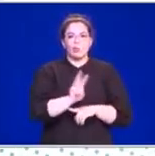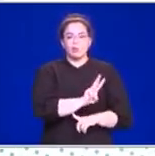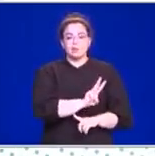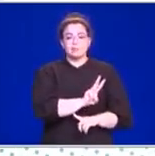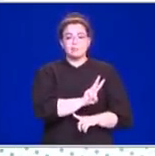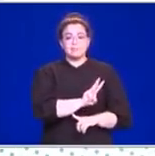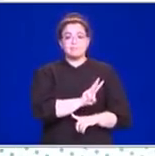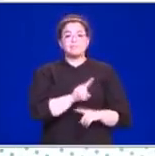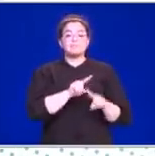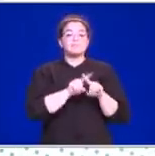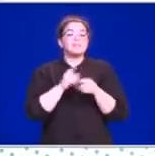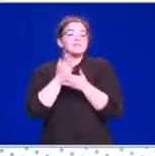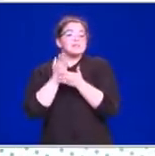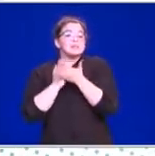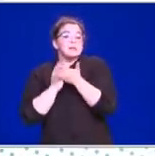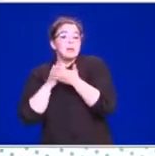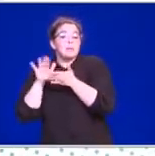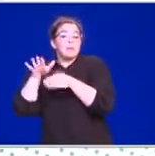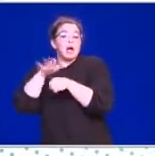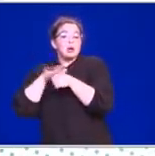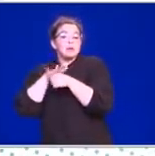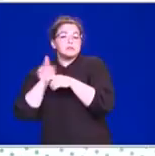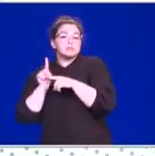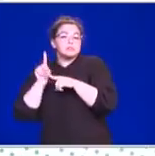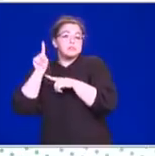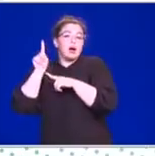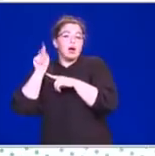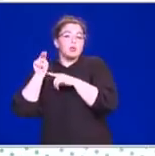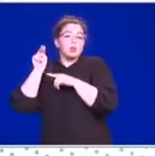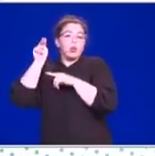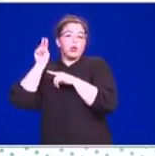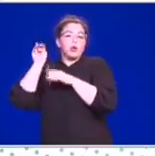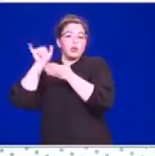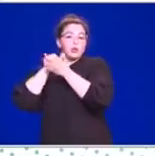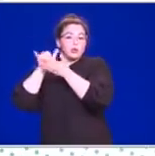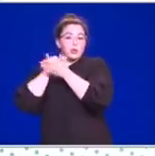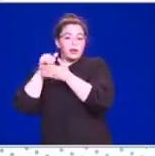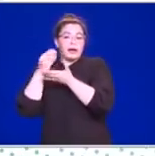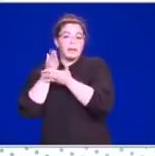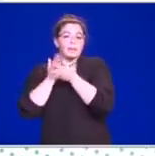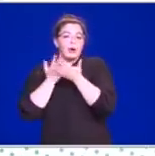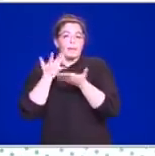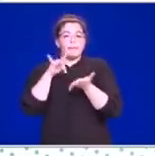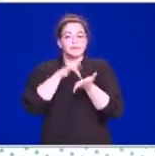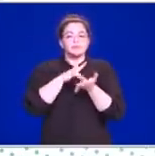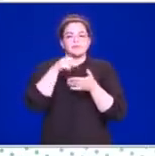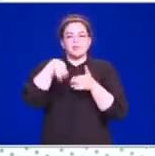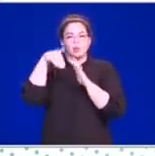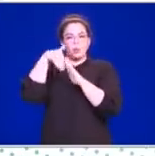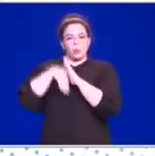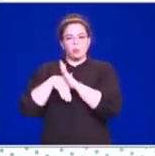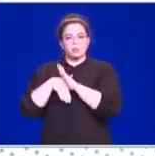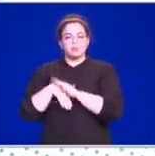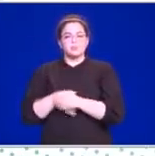while some metro areas in upstate New York, western Pennsylvania, and parts of the Midwest lost population.